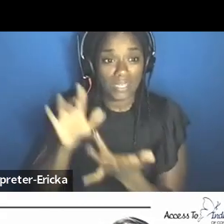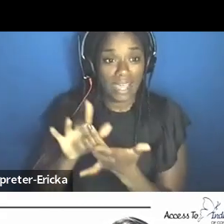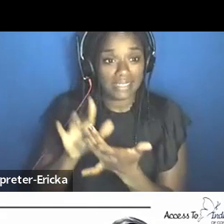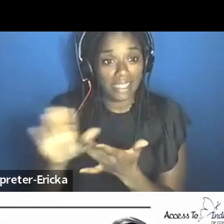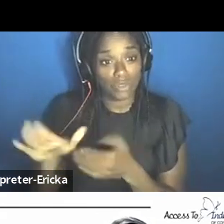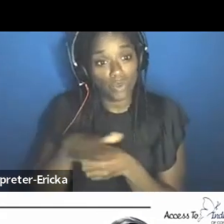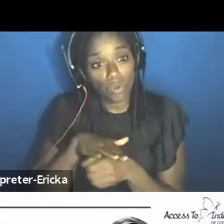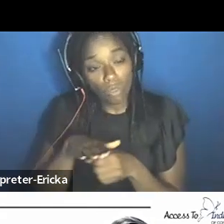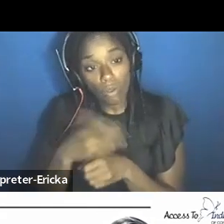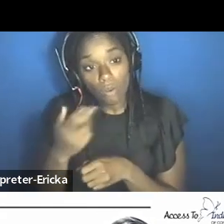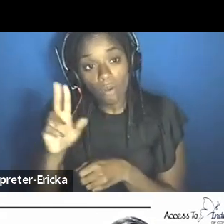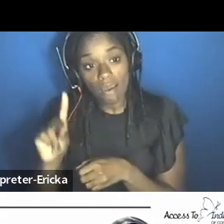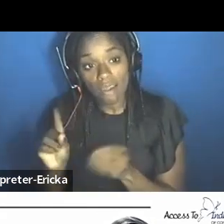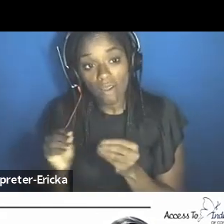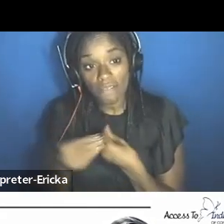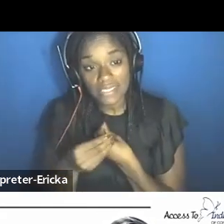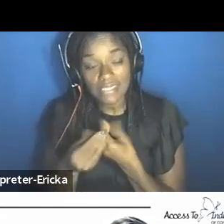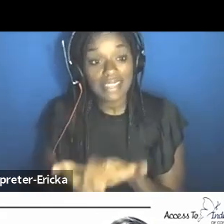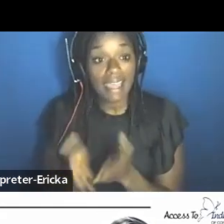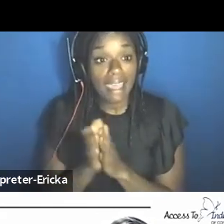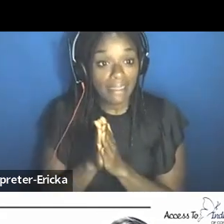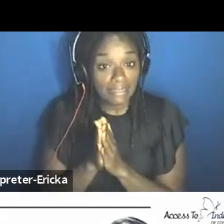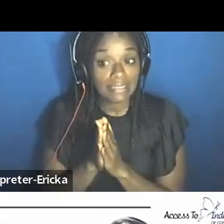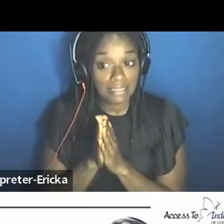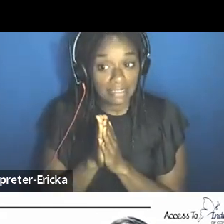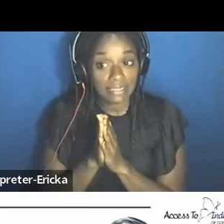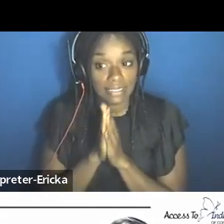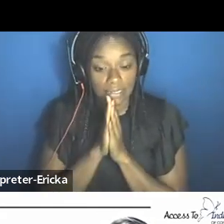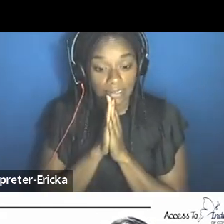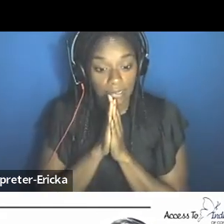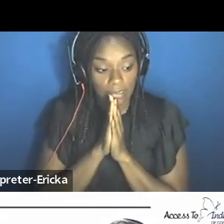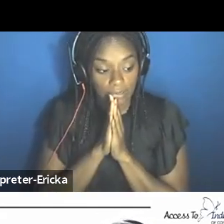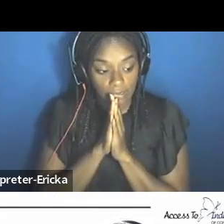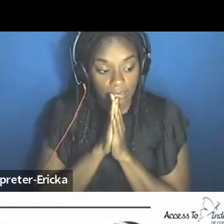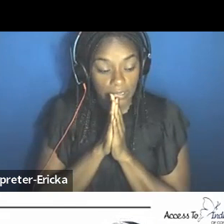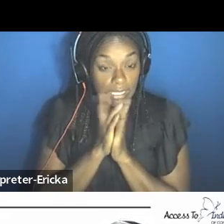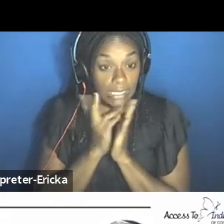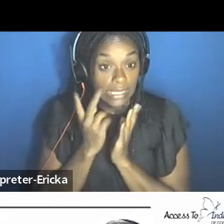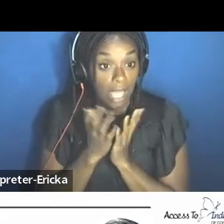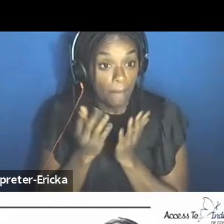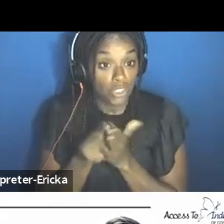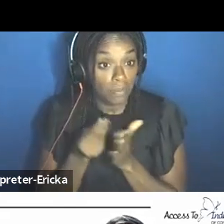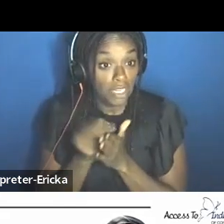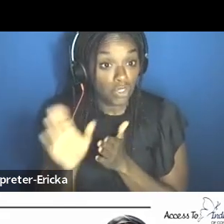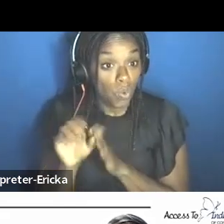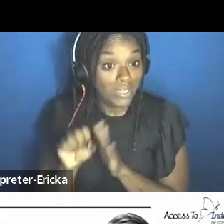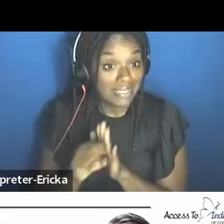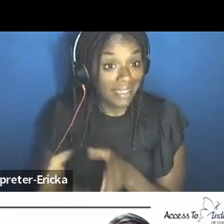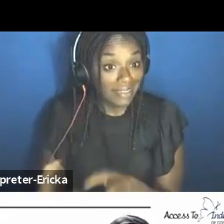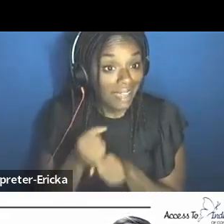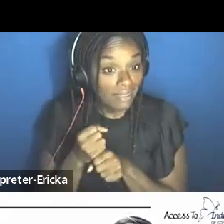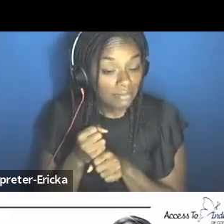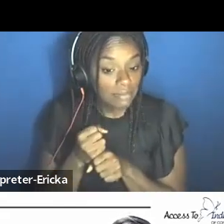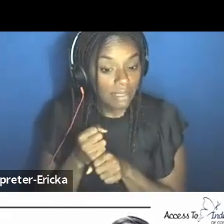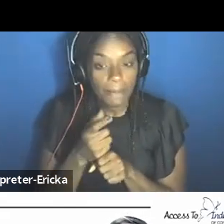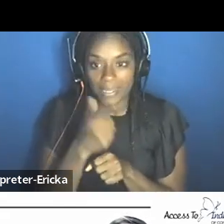your local HUD office and ask them about it and see how much money your state got, because it's